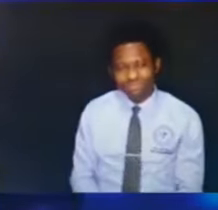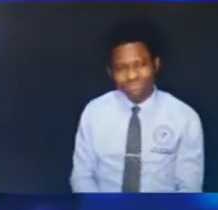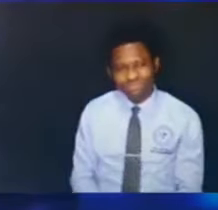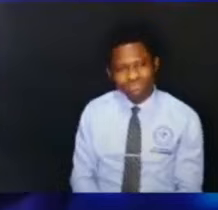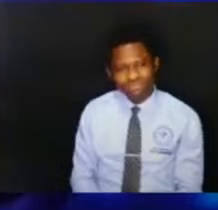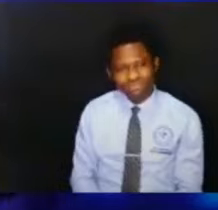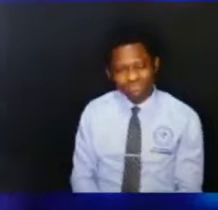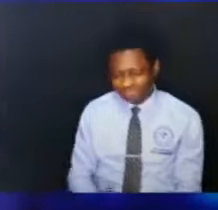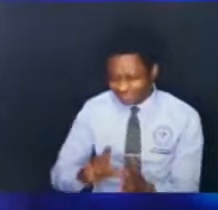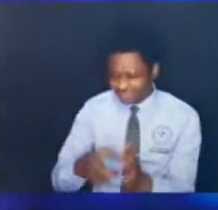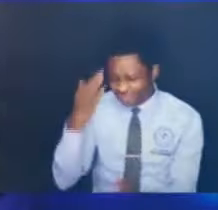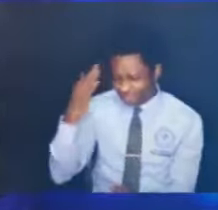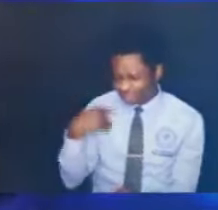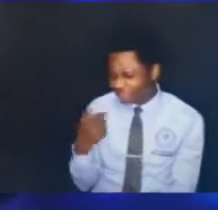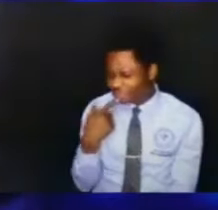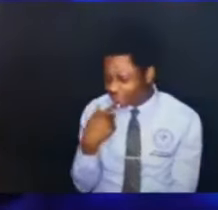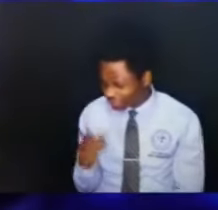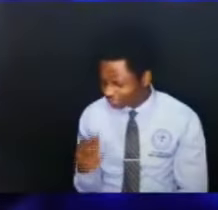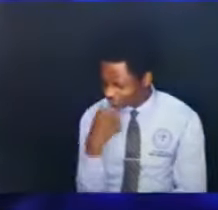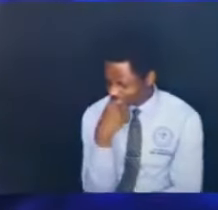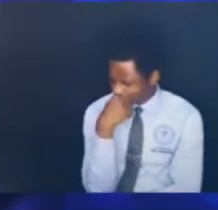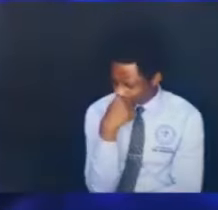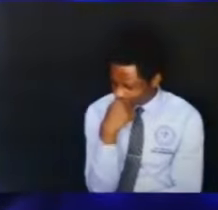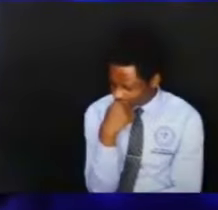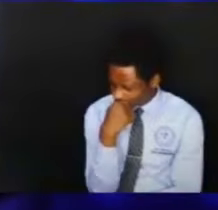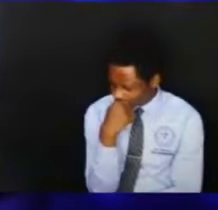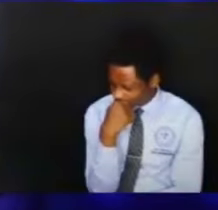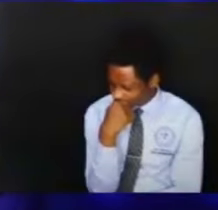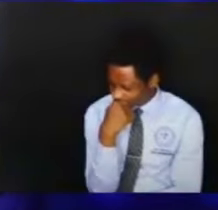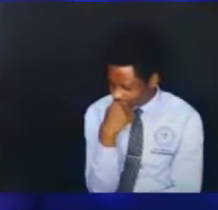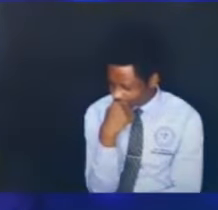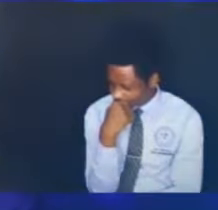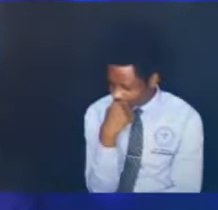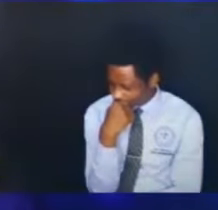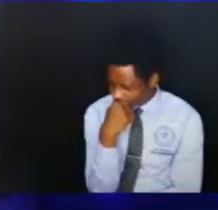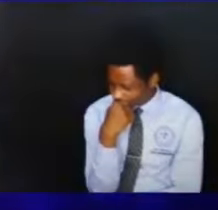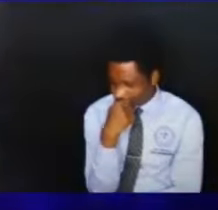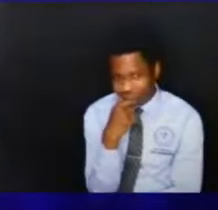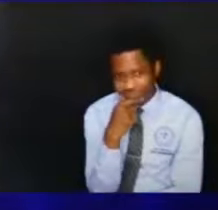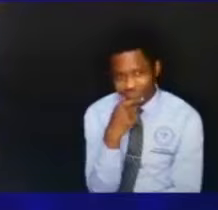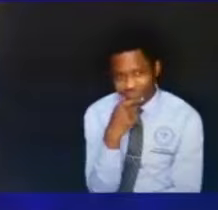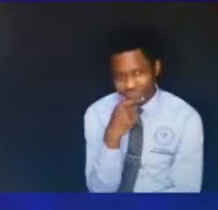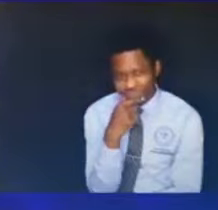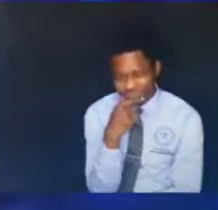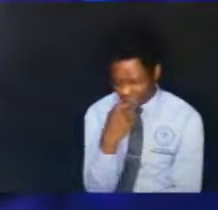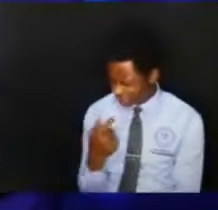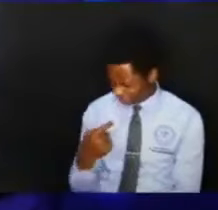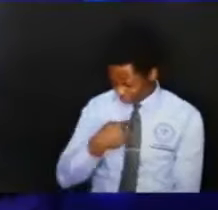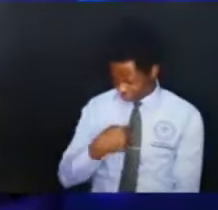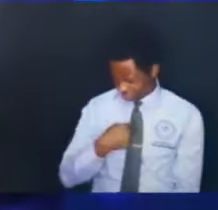church then the head teacher said see I'm a in this church otherwise I would have join your